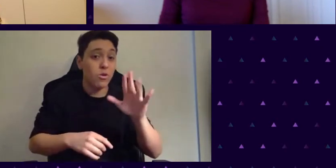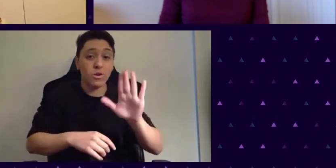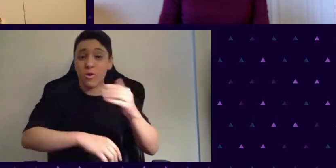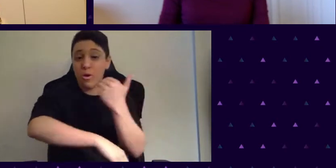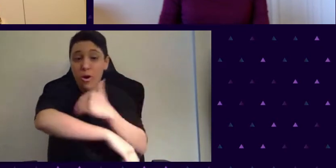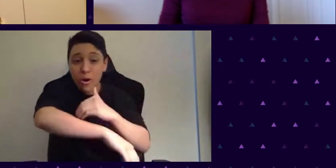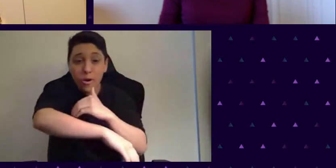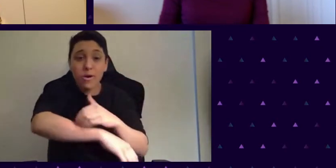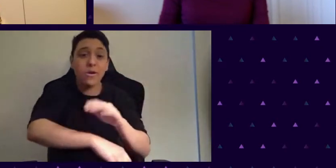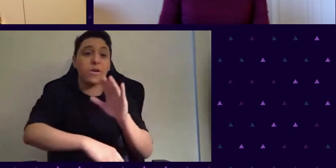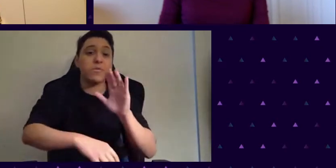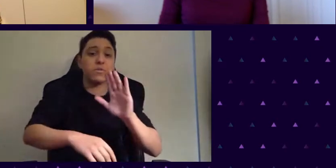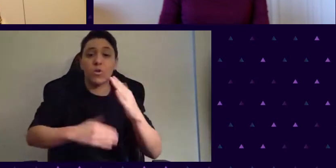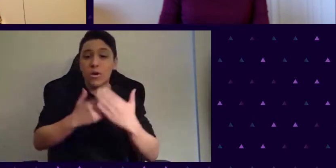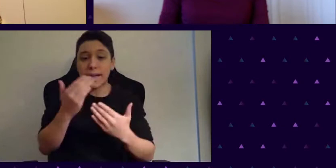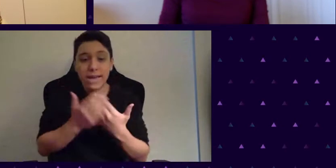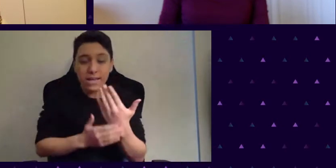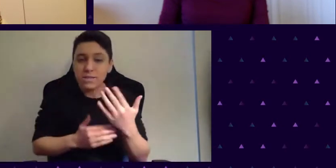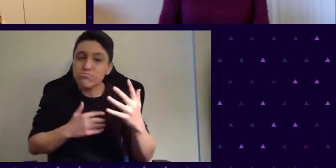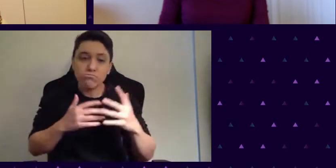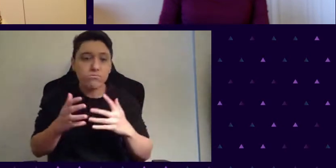hand,